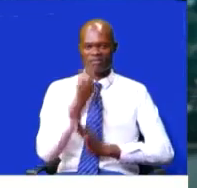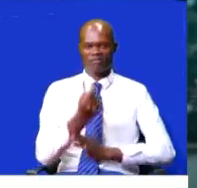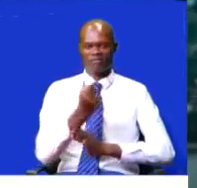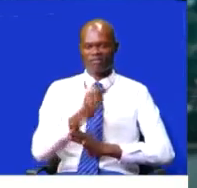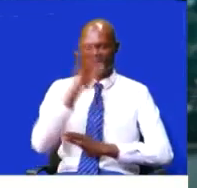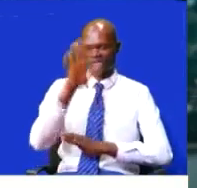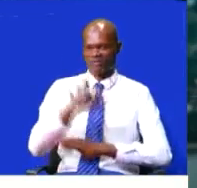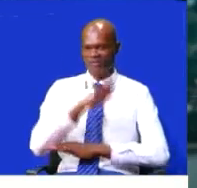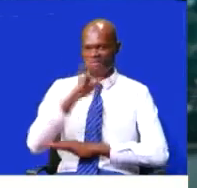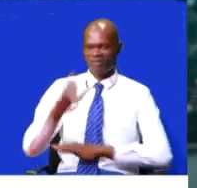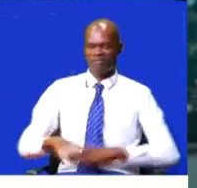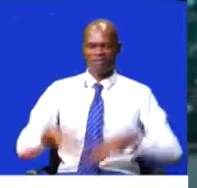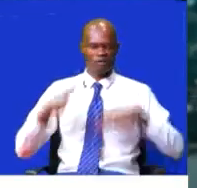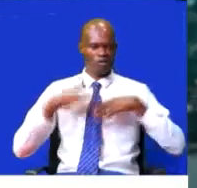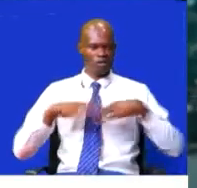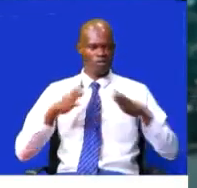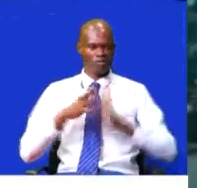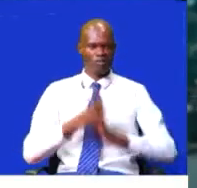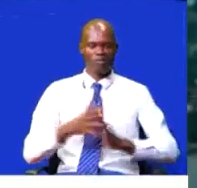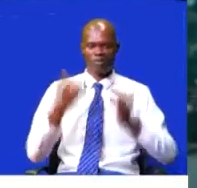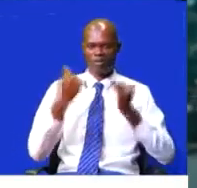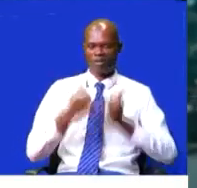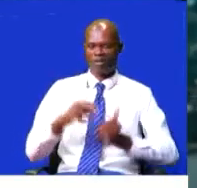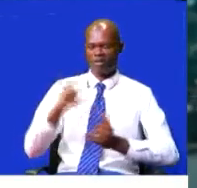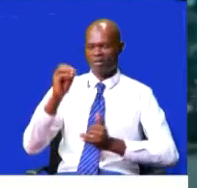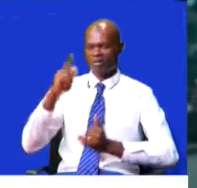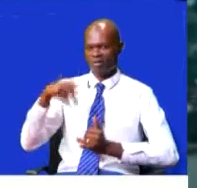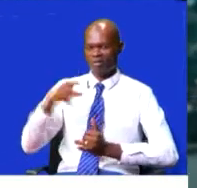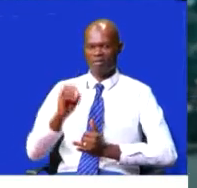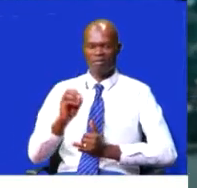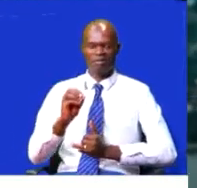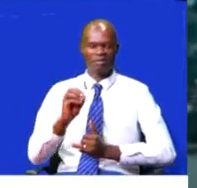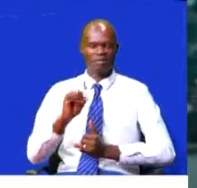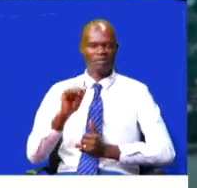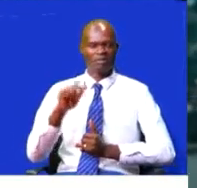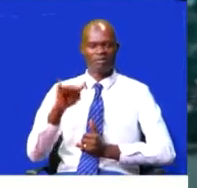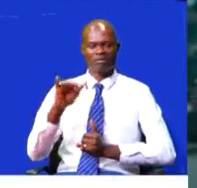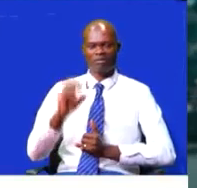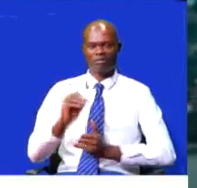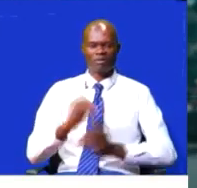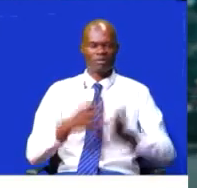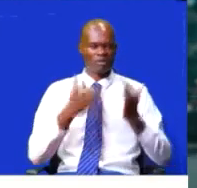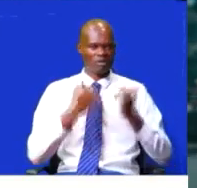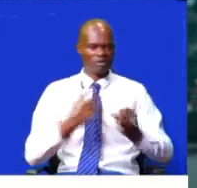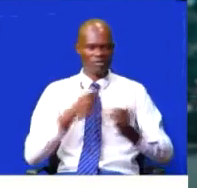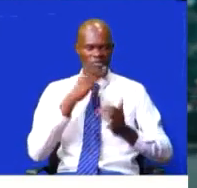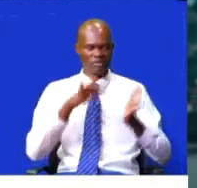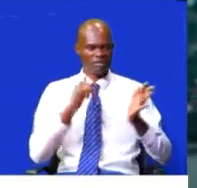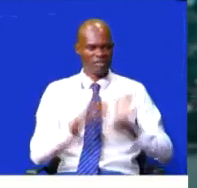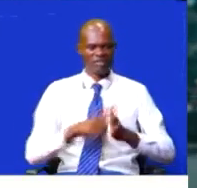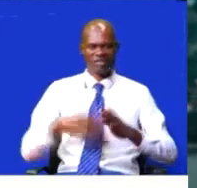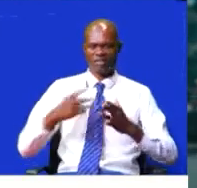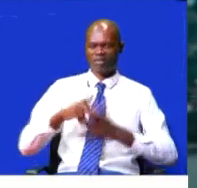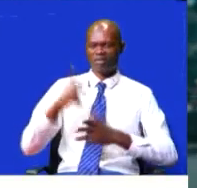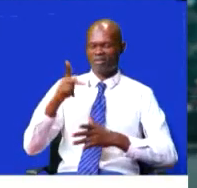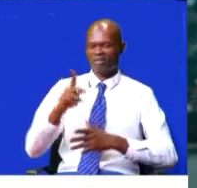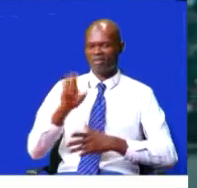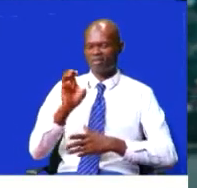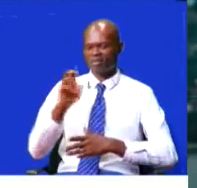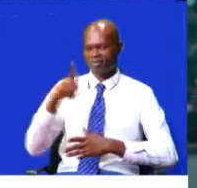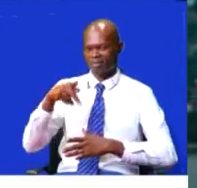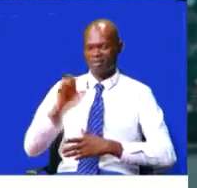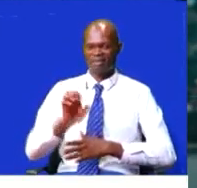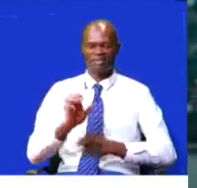Lo mano opio wandai owokoko mager sani to koro okwedo duoko mano mar penja mar klas aboro